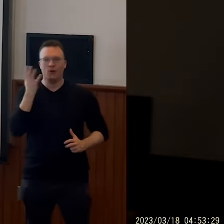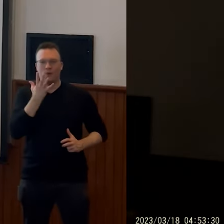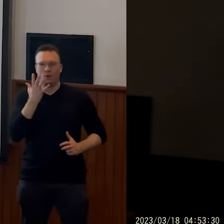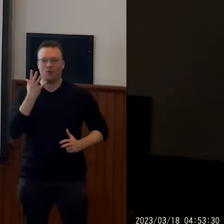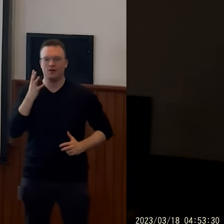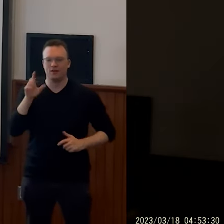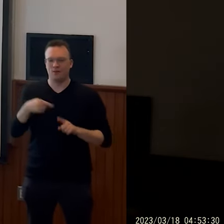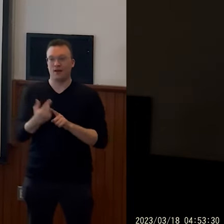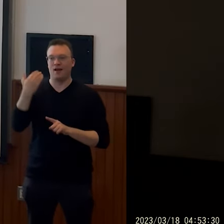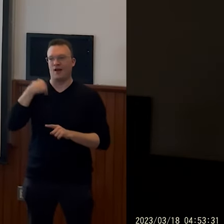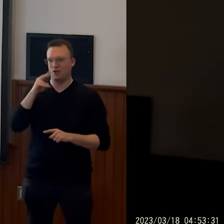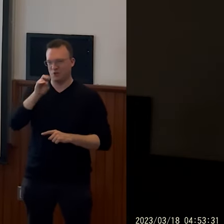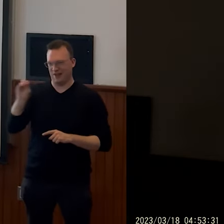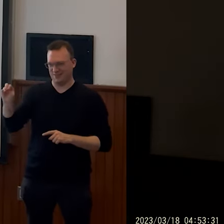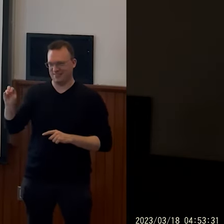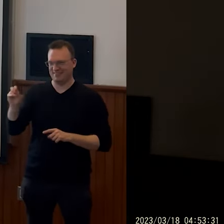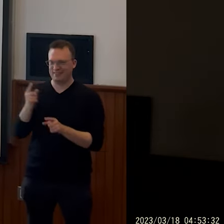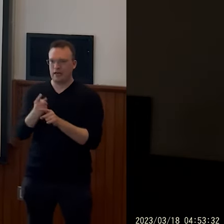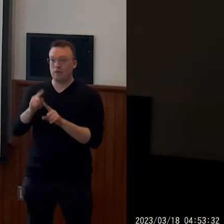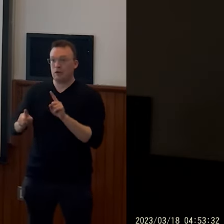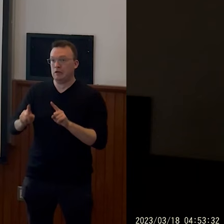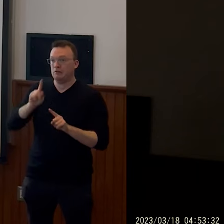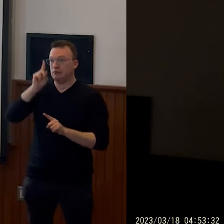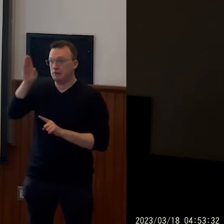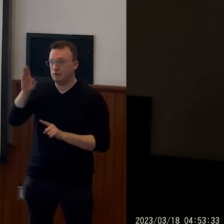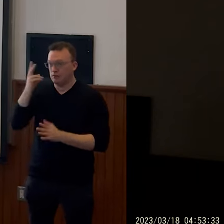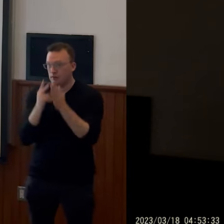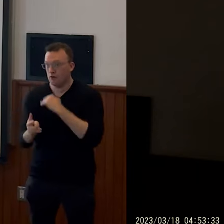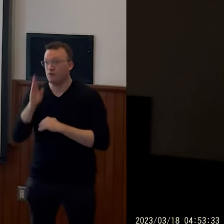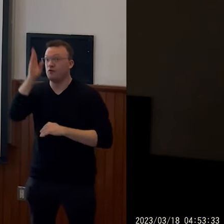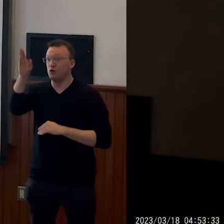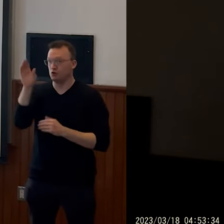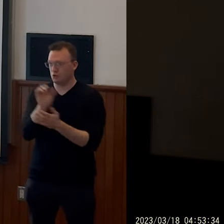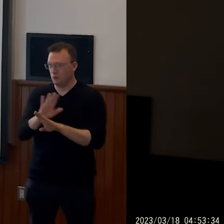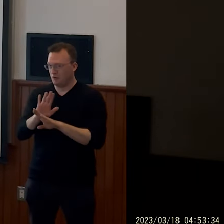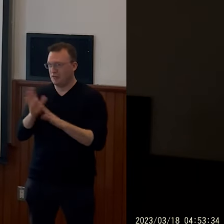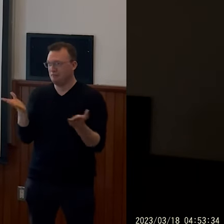year 2000. It's a futuristic film.